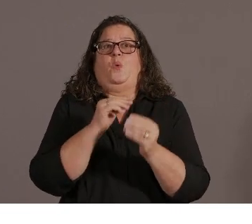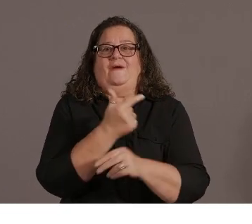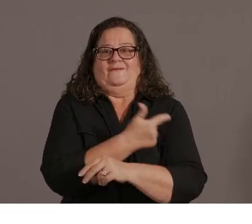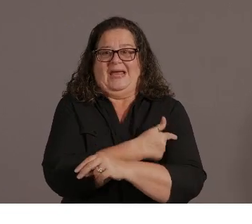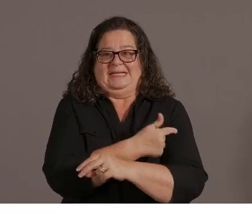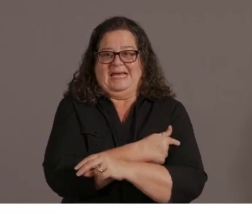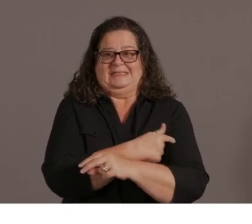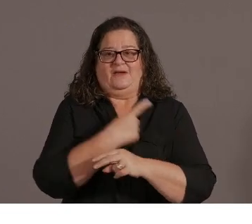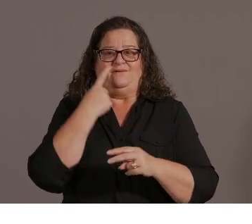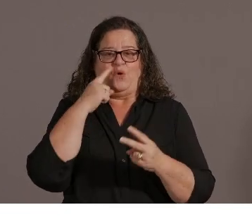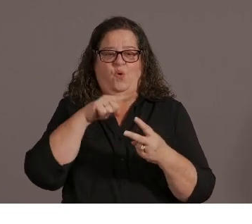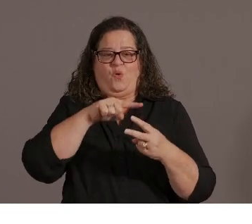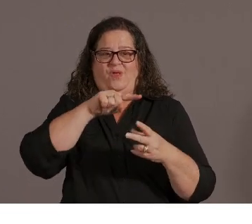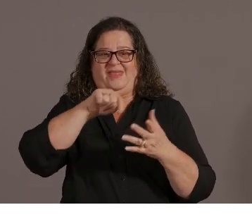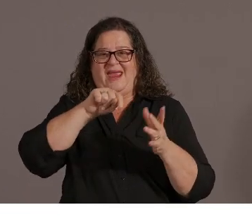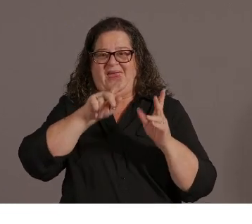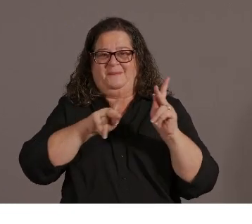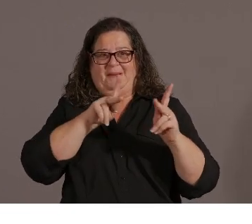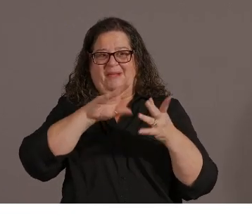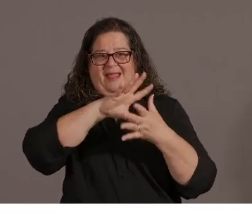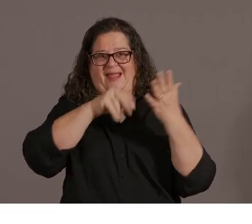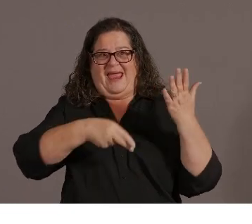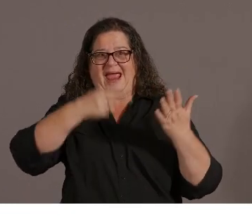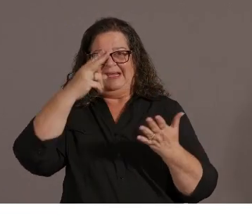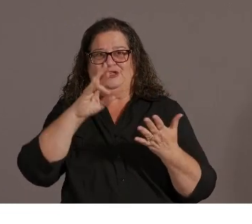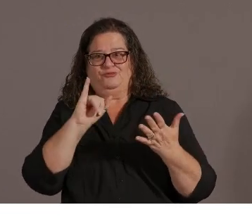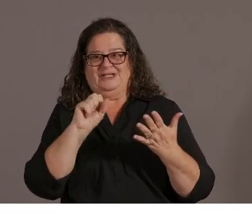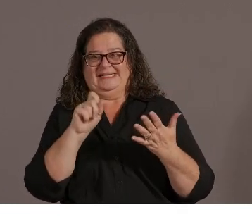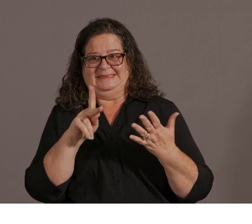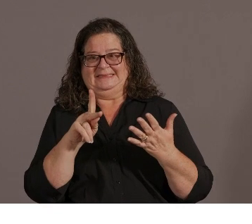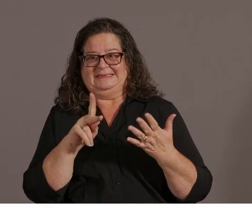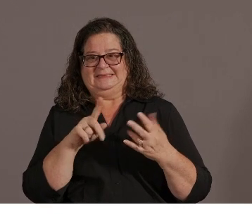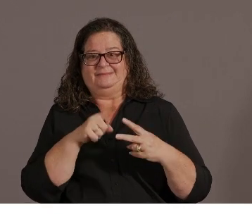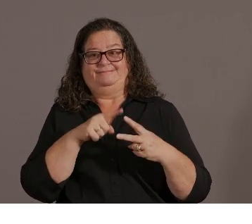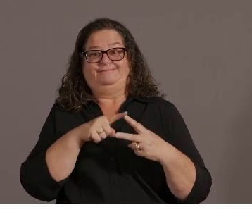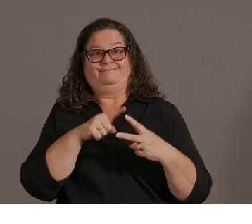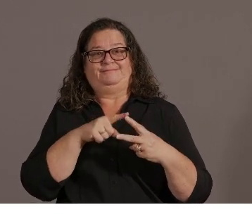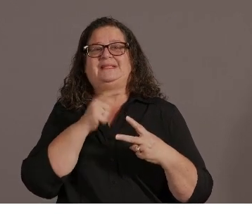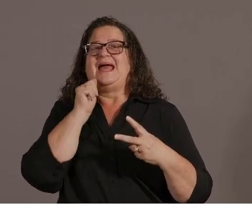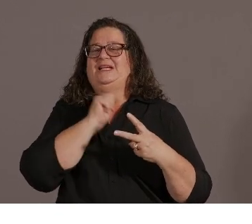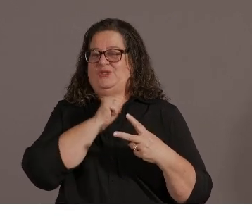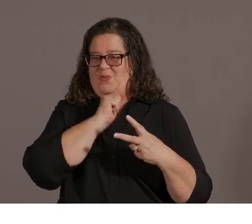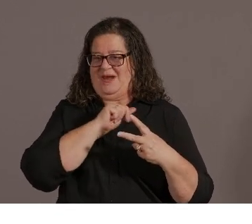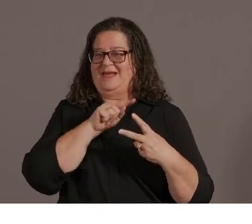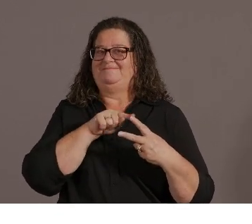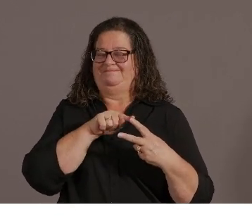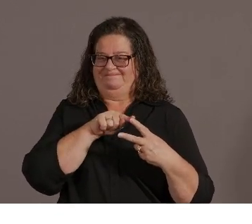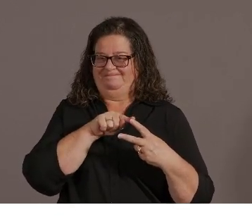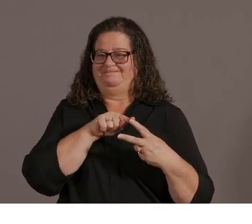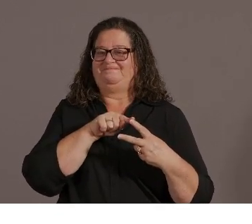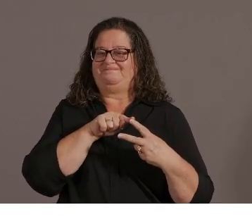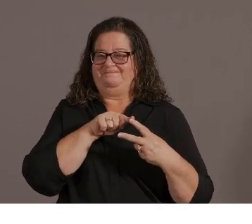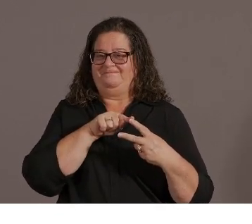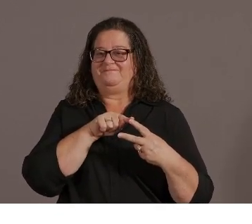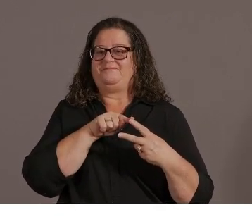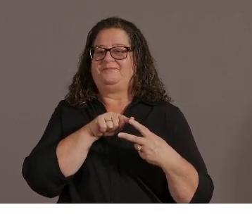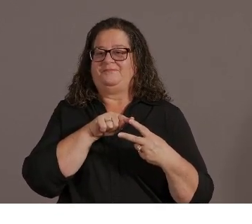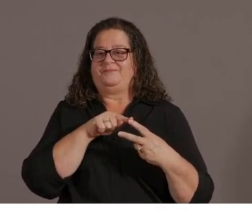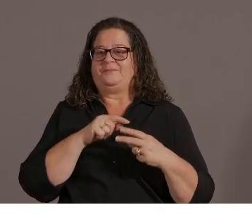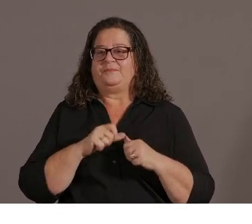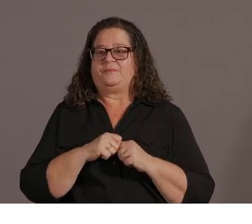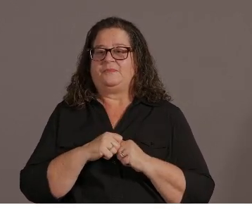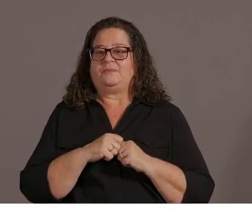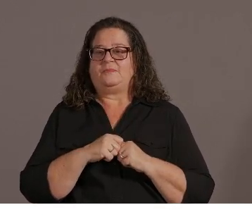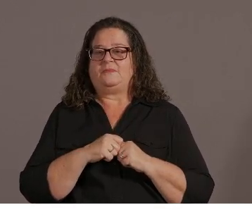vulnerability in its counties, with low social vulnerability across all of the metrics, including